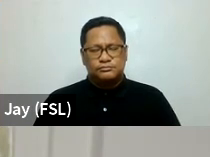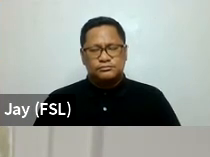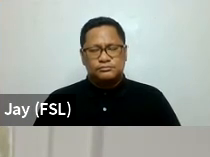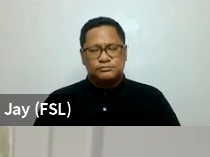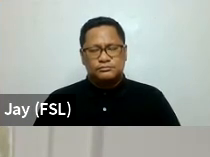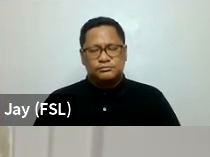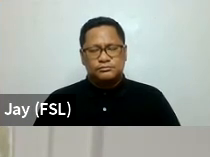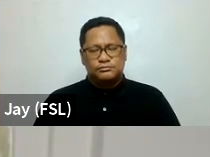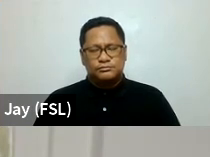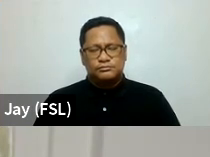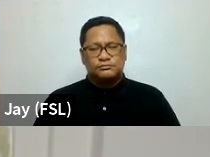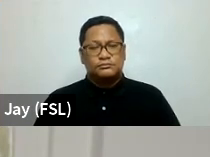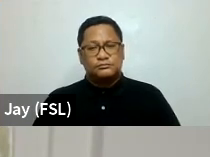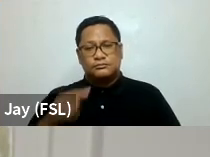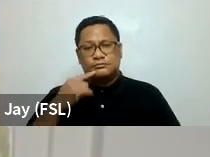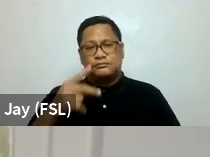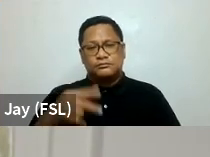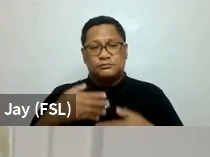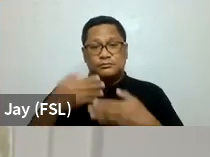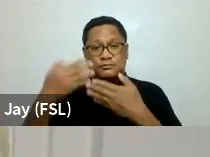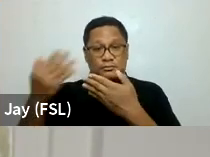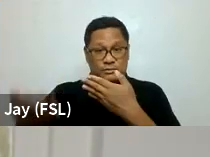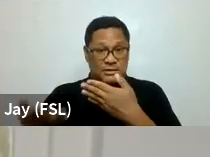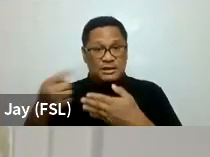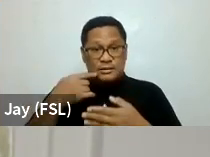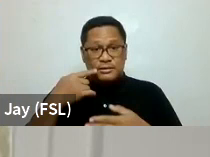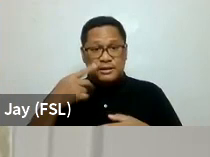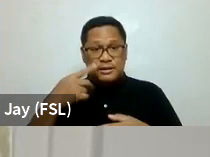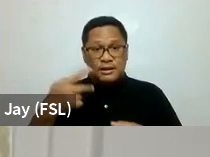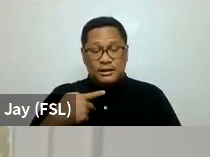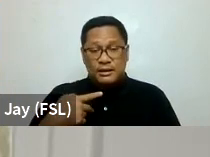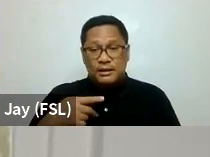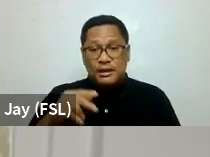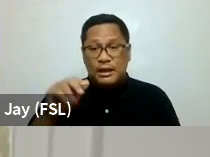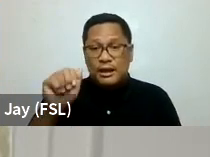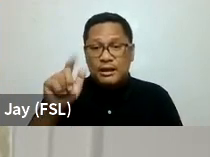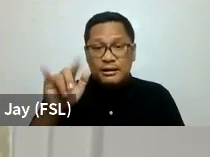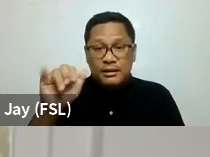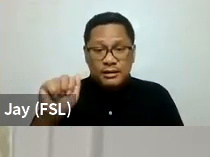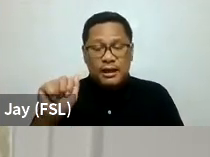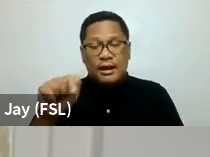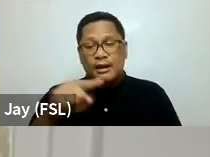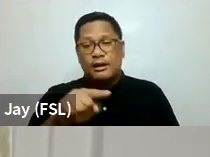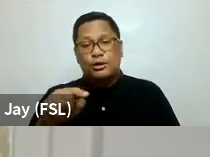I had a second job sa Aliyah University. Sa Aliyah University,